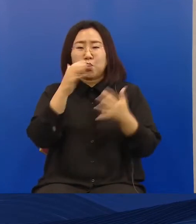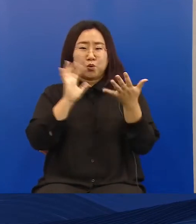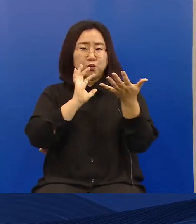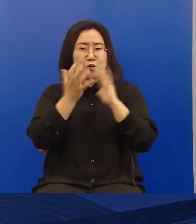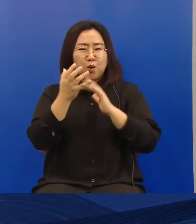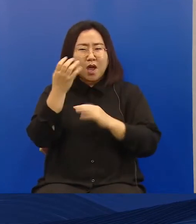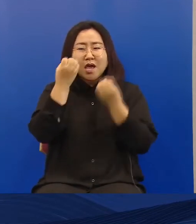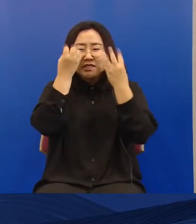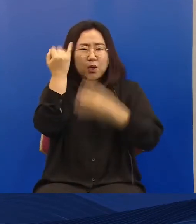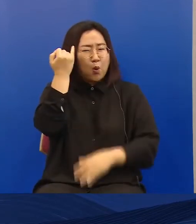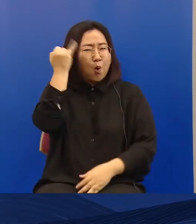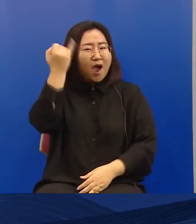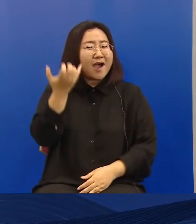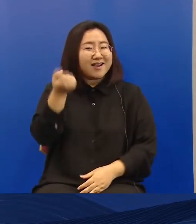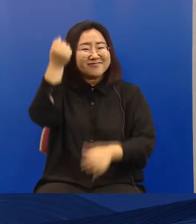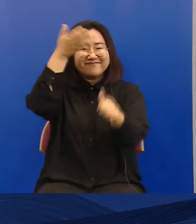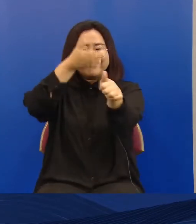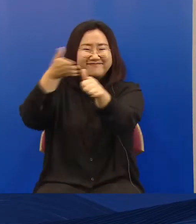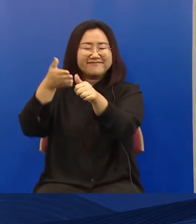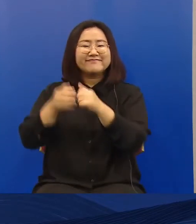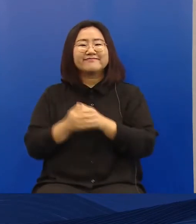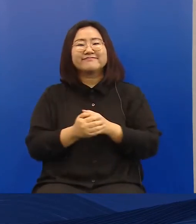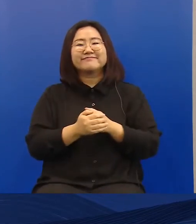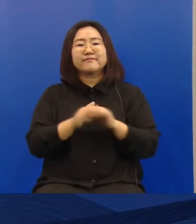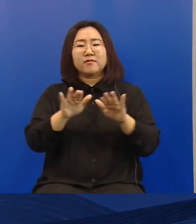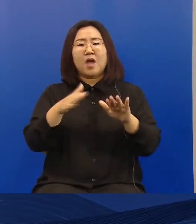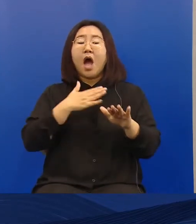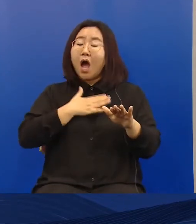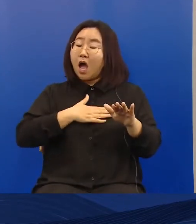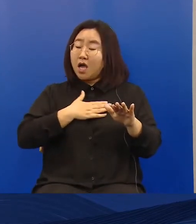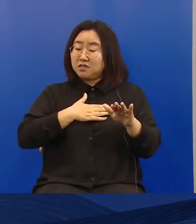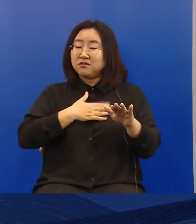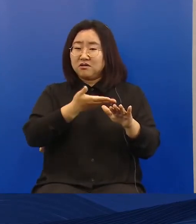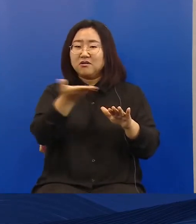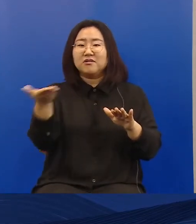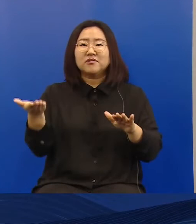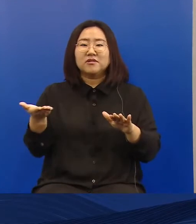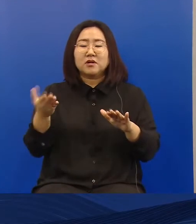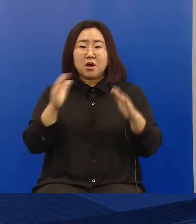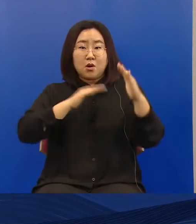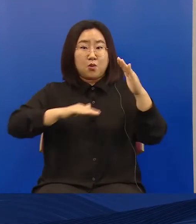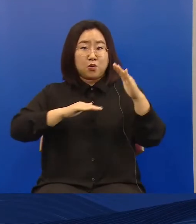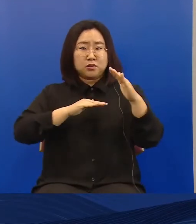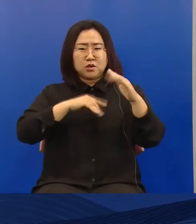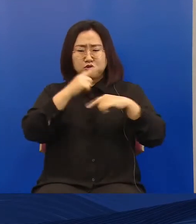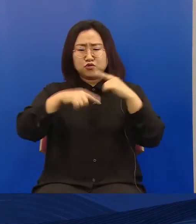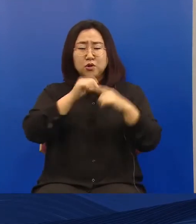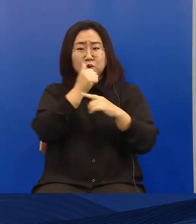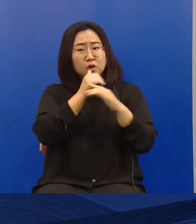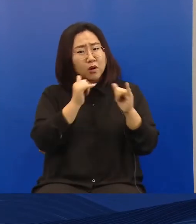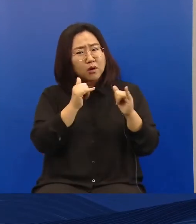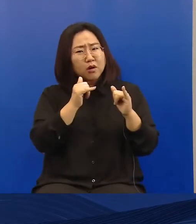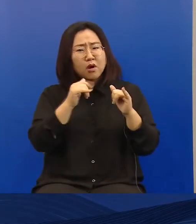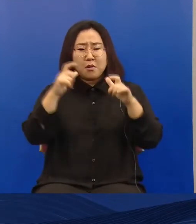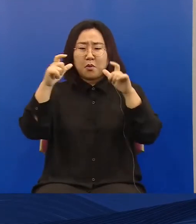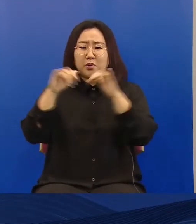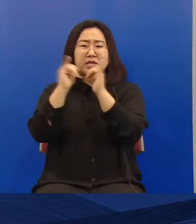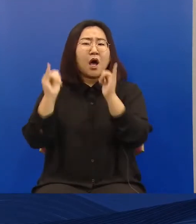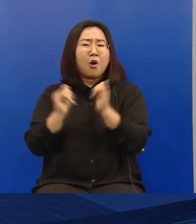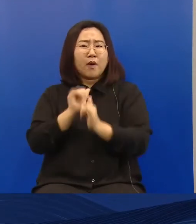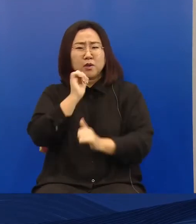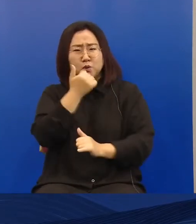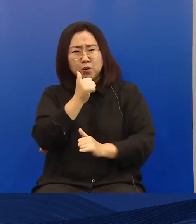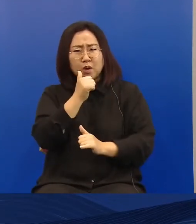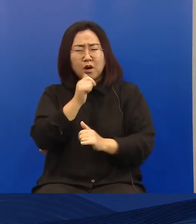discussions. Let's start with what we know. Public service or community interpretation is simply one of the